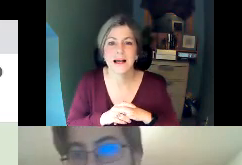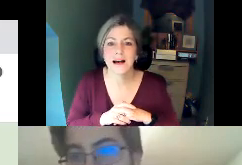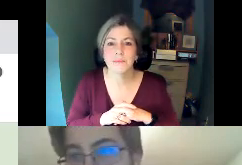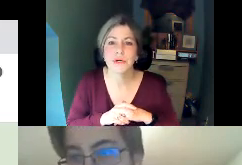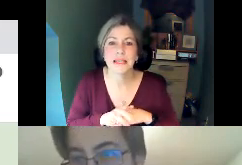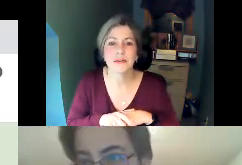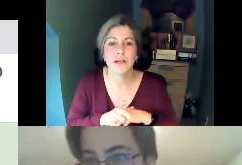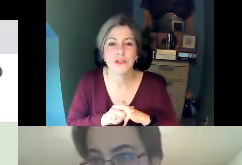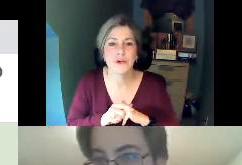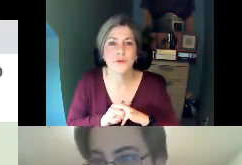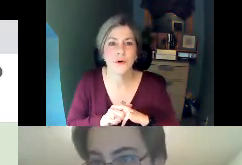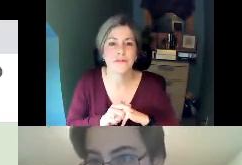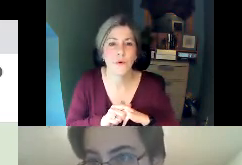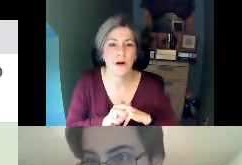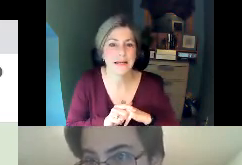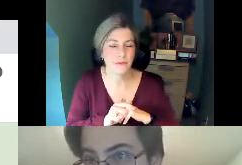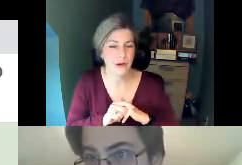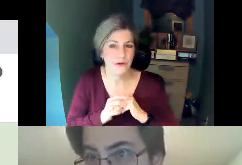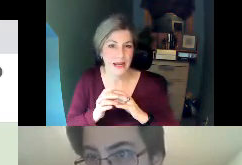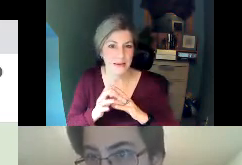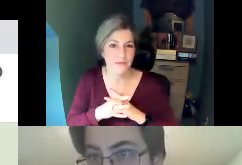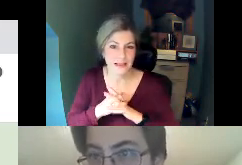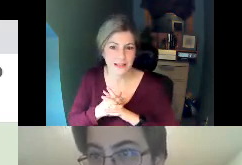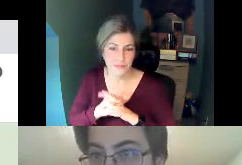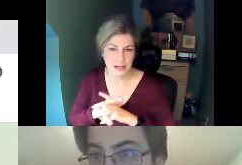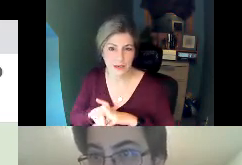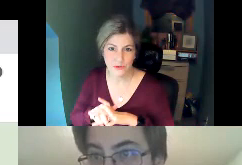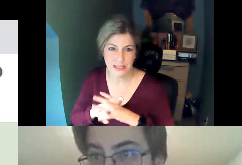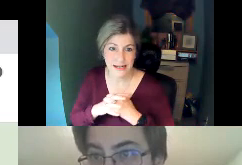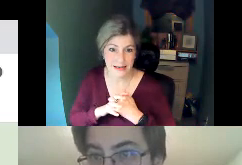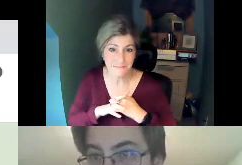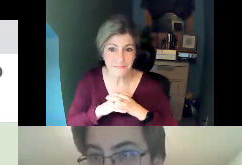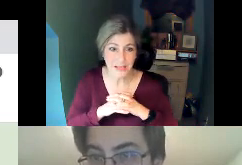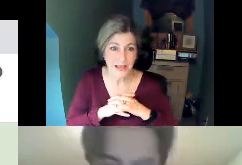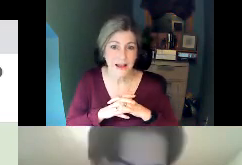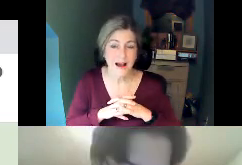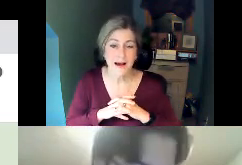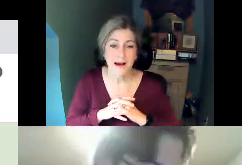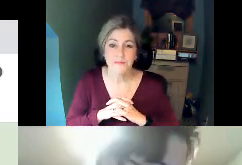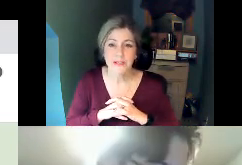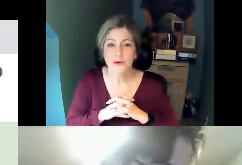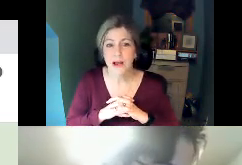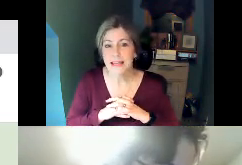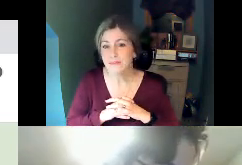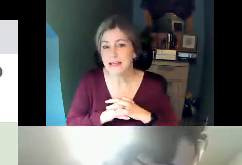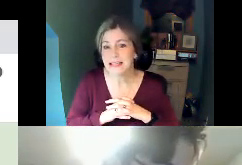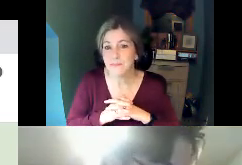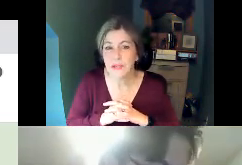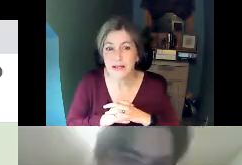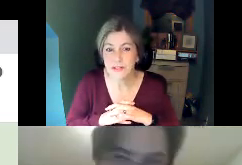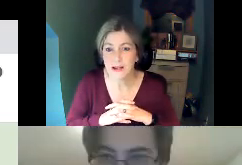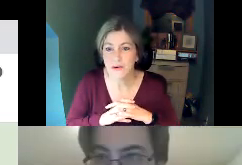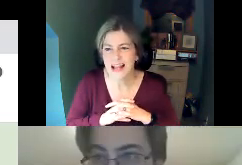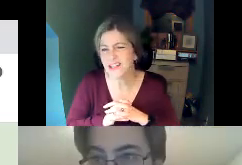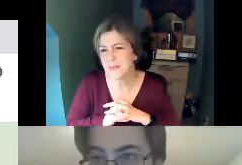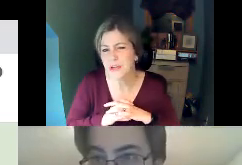and put either a 2 or a 4 in front of your name if that's something you're interested in. So I gave an example